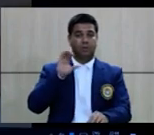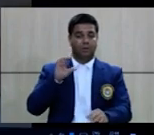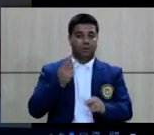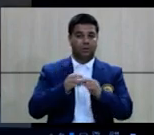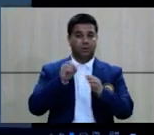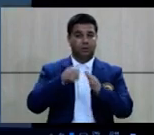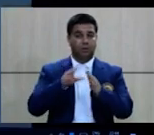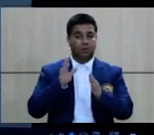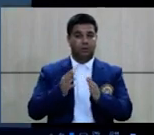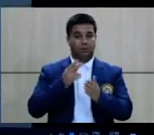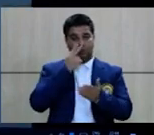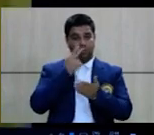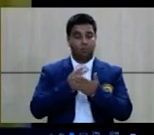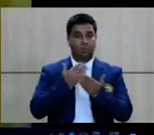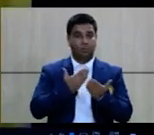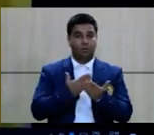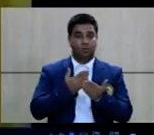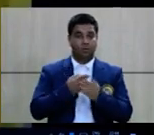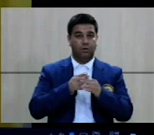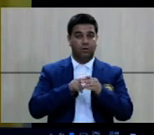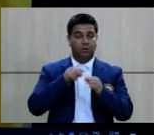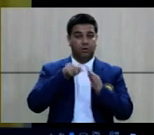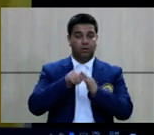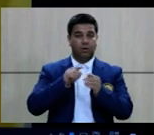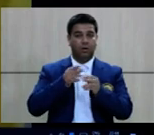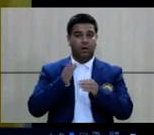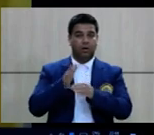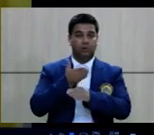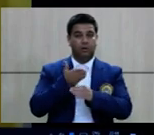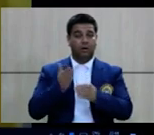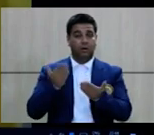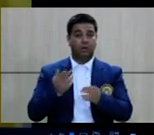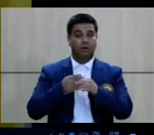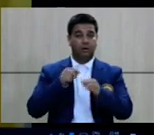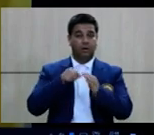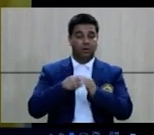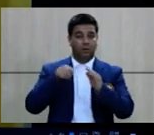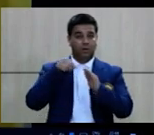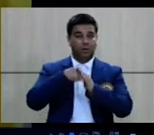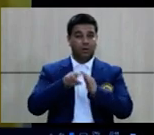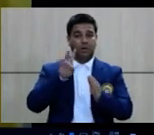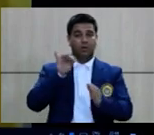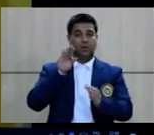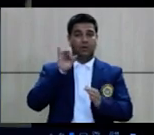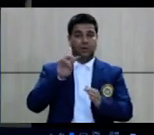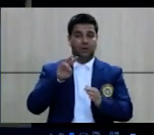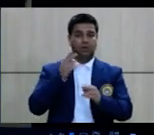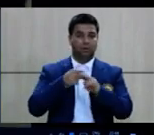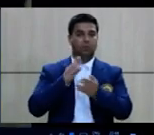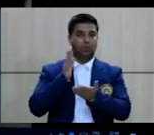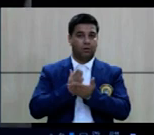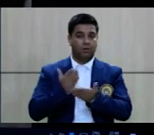solamiz. Ko'rib turganingizdek, shiddatli gaz ajralib chiqyapti. Demak, probirkada nitrat ionlari mavjud